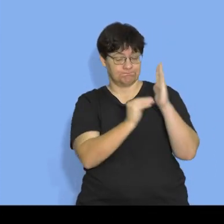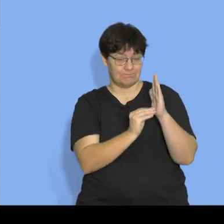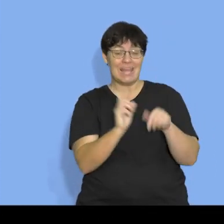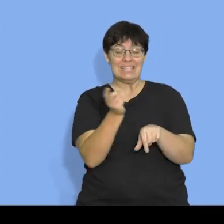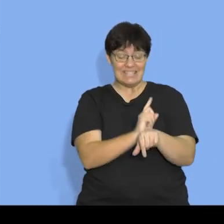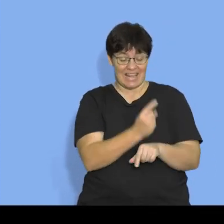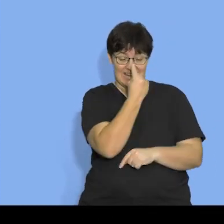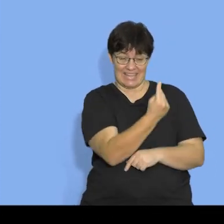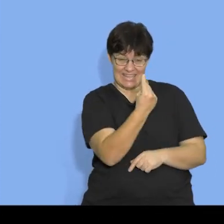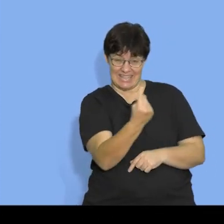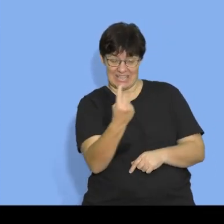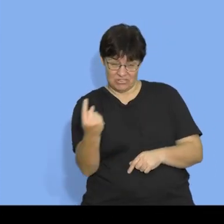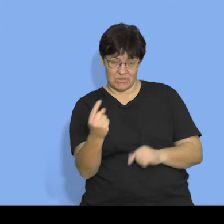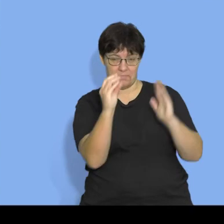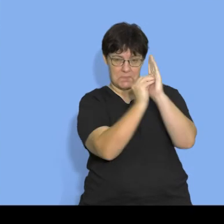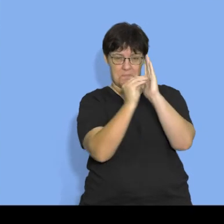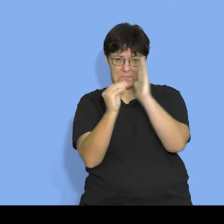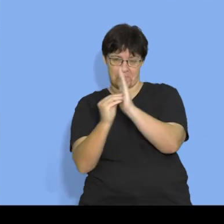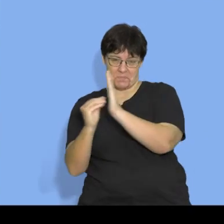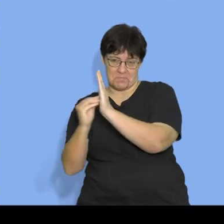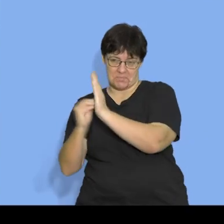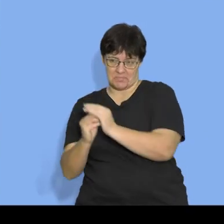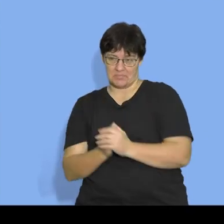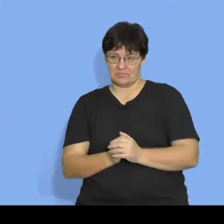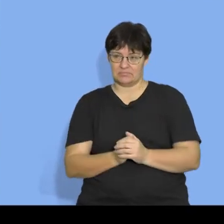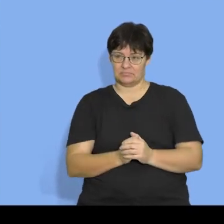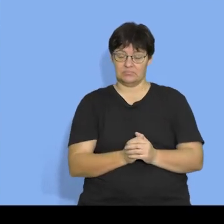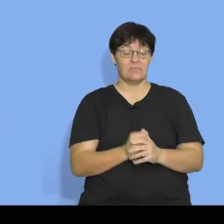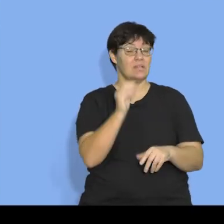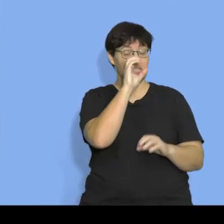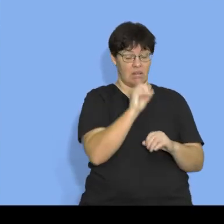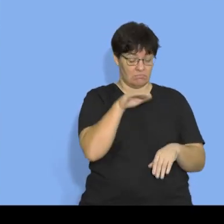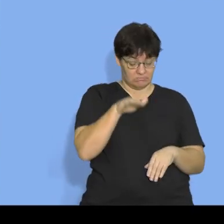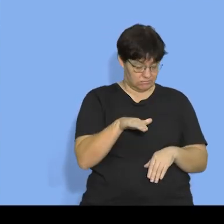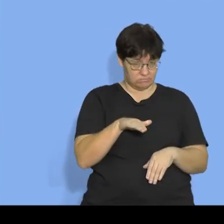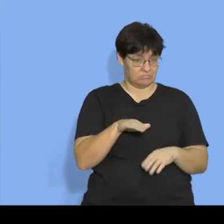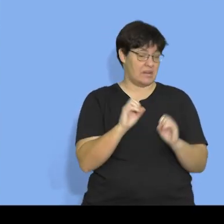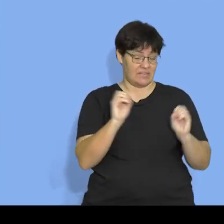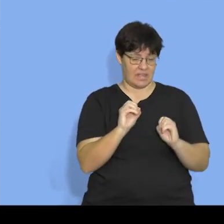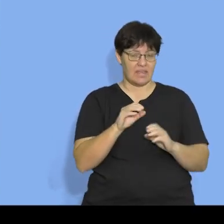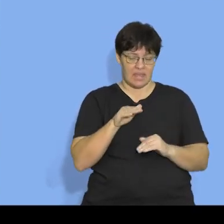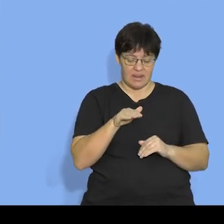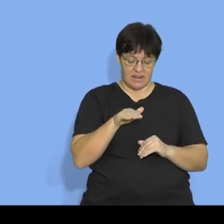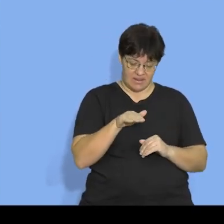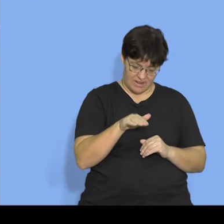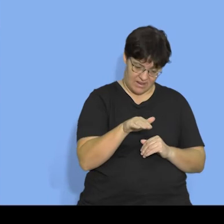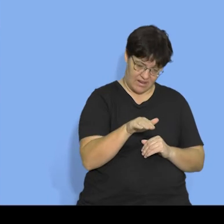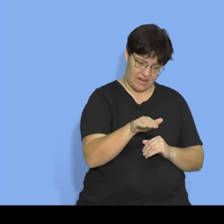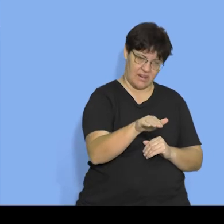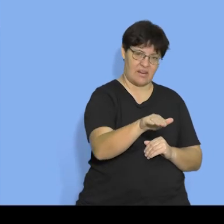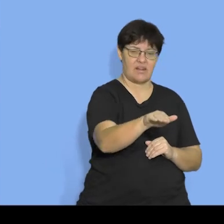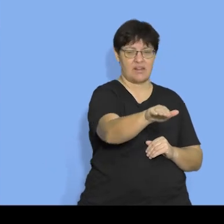So what you can see here is time 0, it didn't have a velocity. Then every second they're